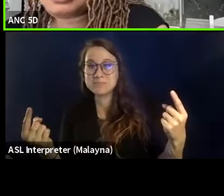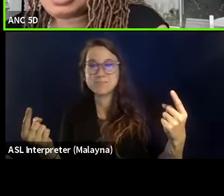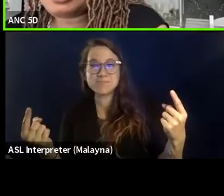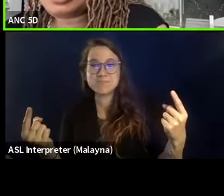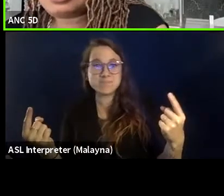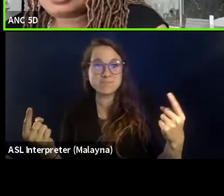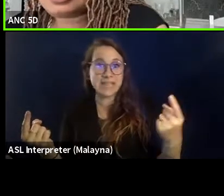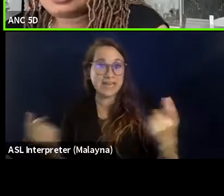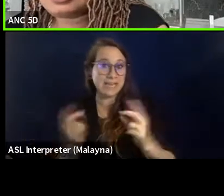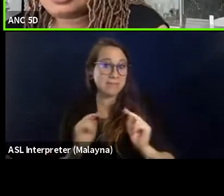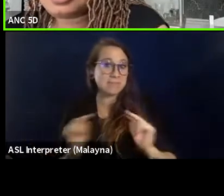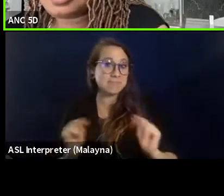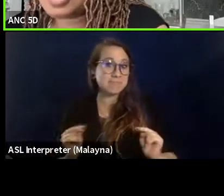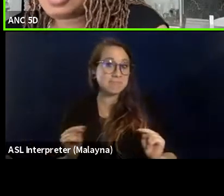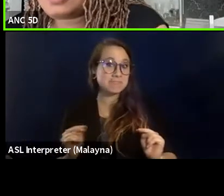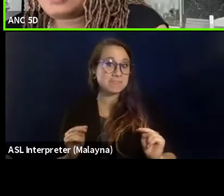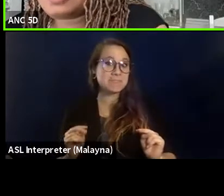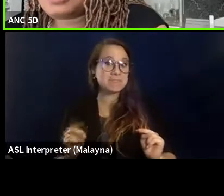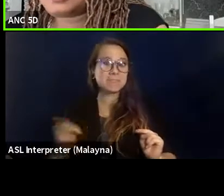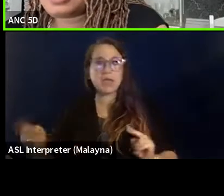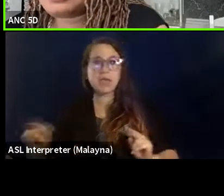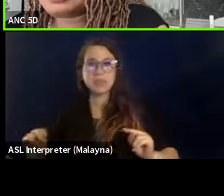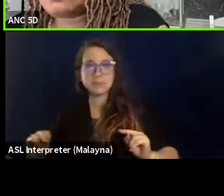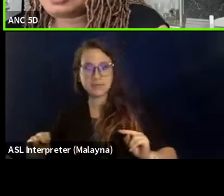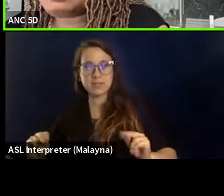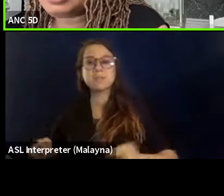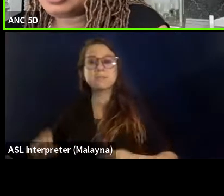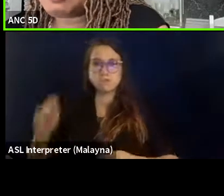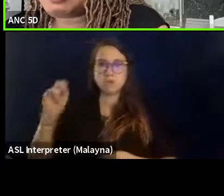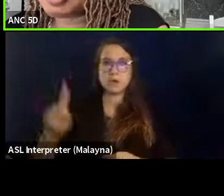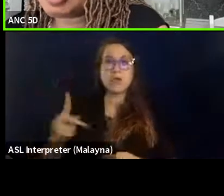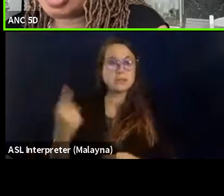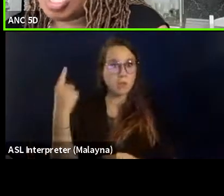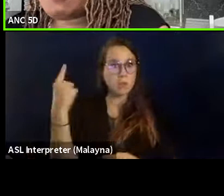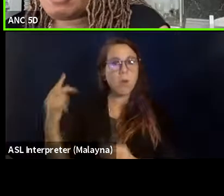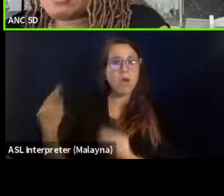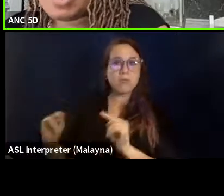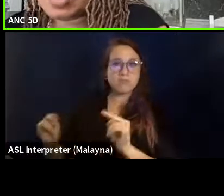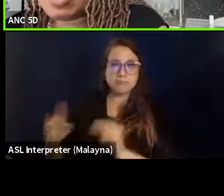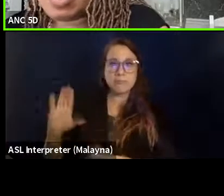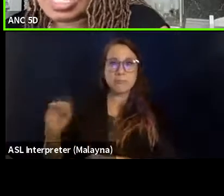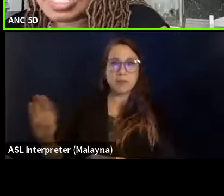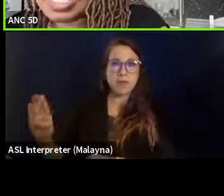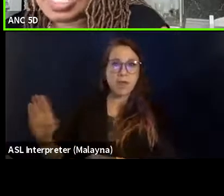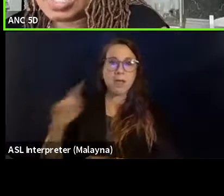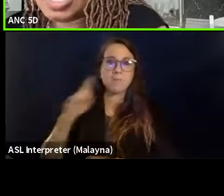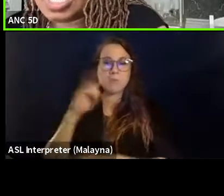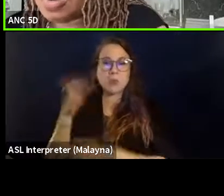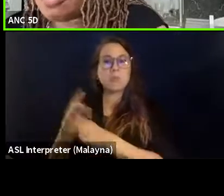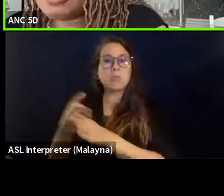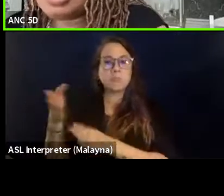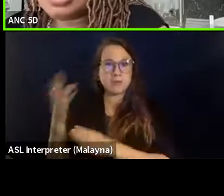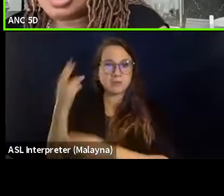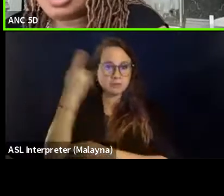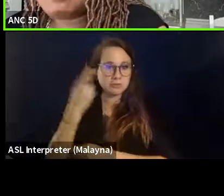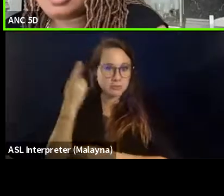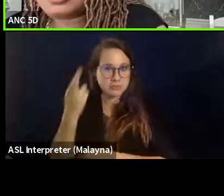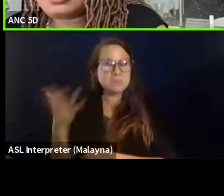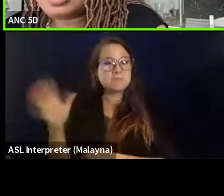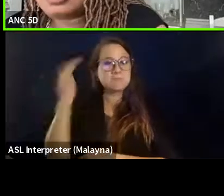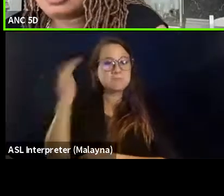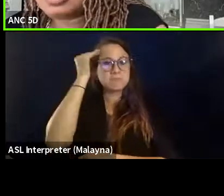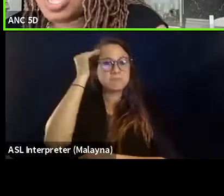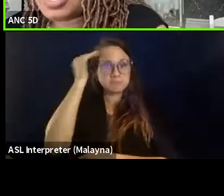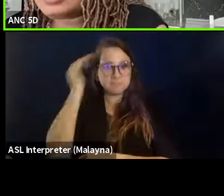Any abstentions? Abstain. Okay. All right. So one abstention from Commissioner Cobb for professional reasons, as we know.